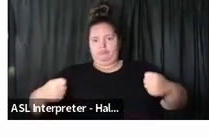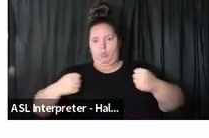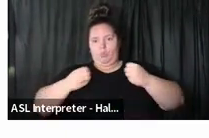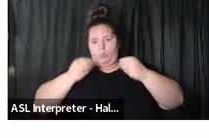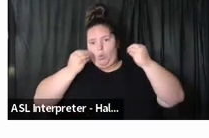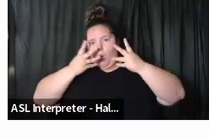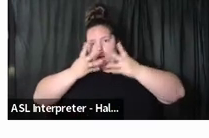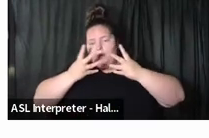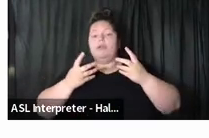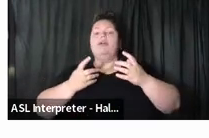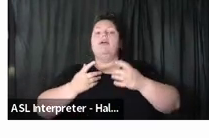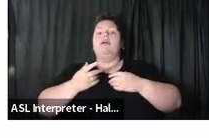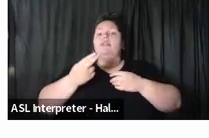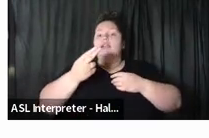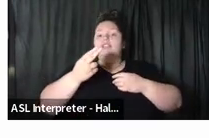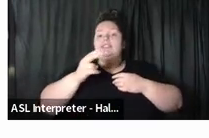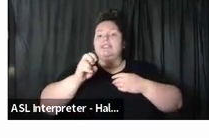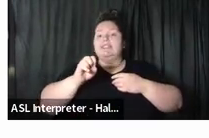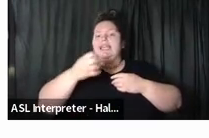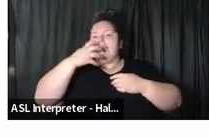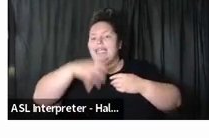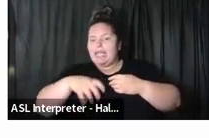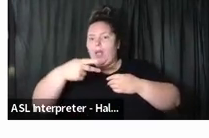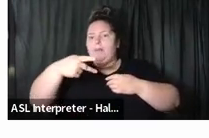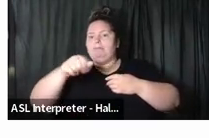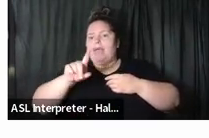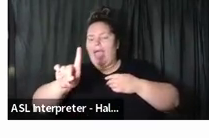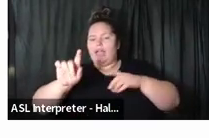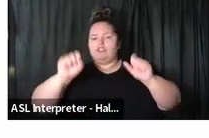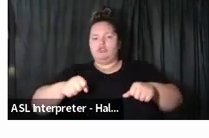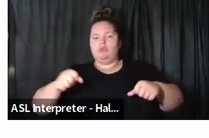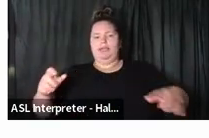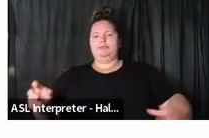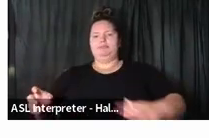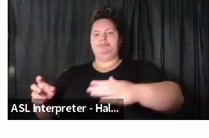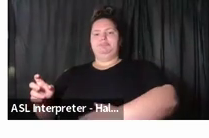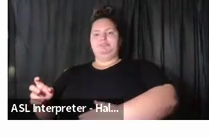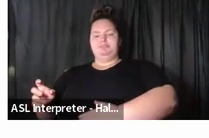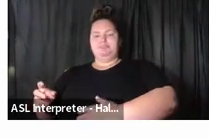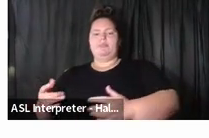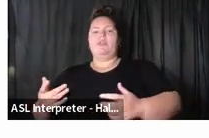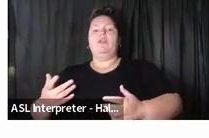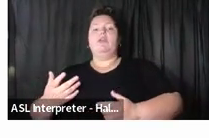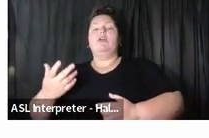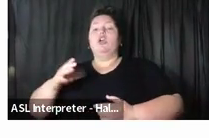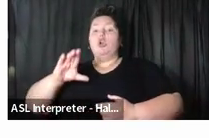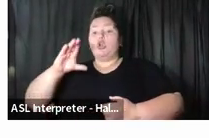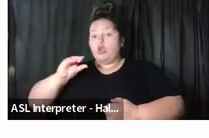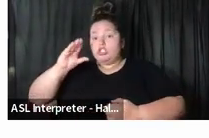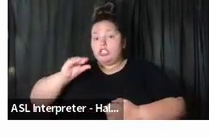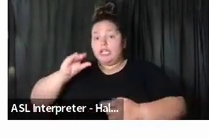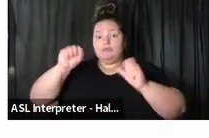wrap around your waist as a buckle and they will, and you can like set the temperatures. There's seat cushions that you can add to the